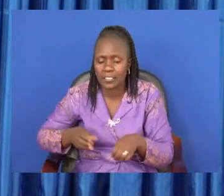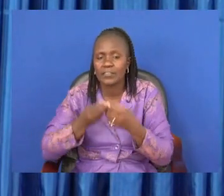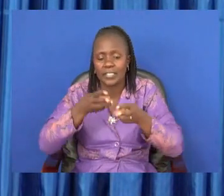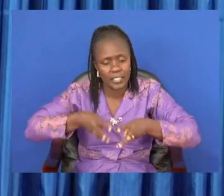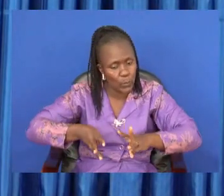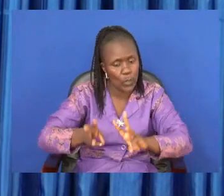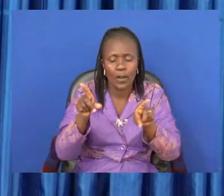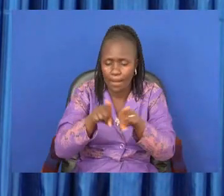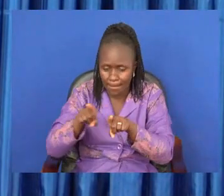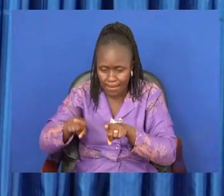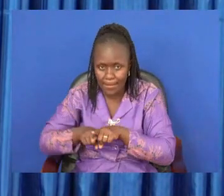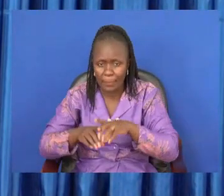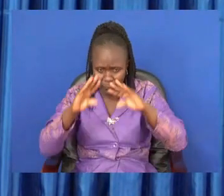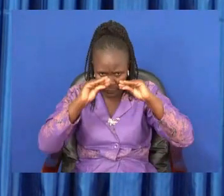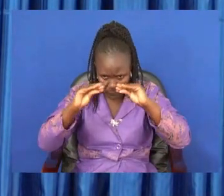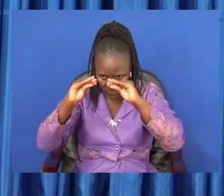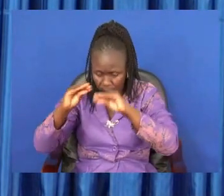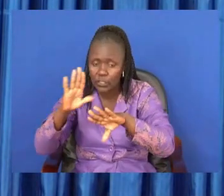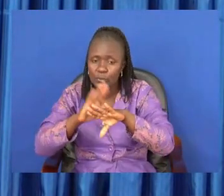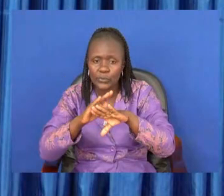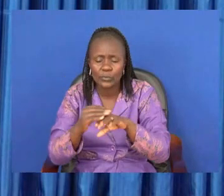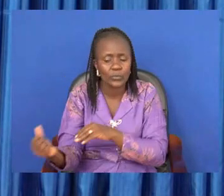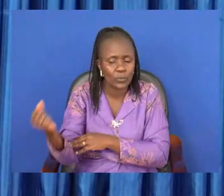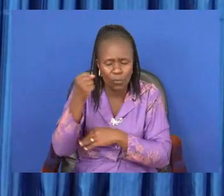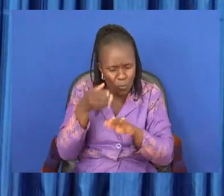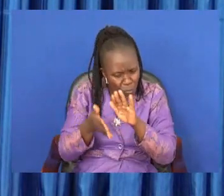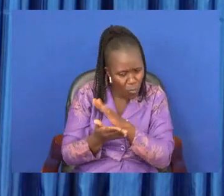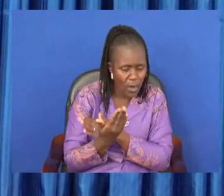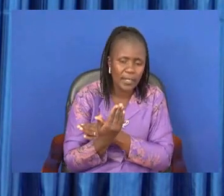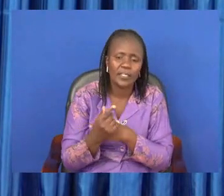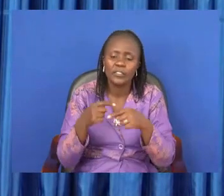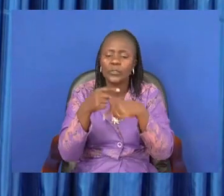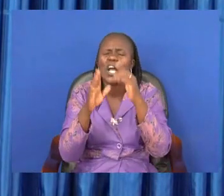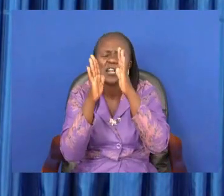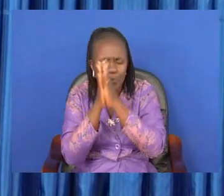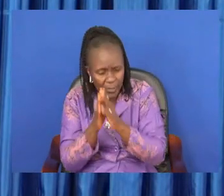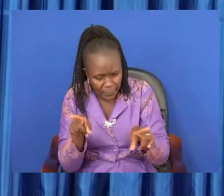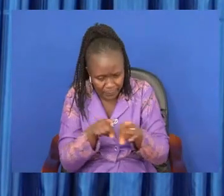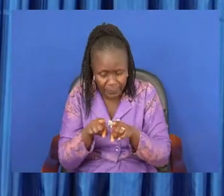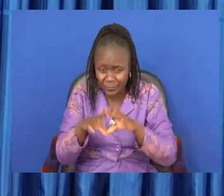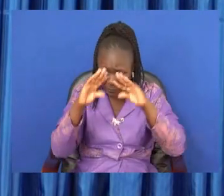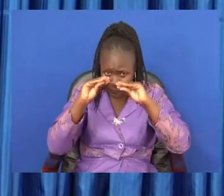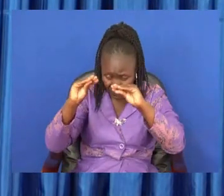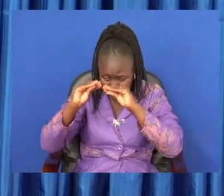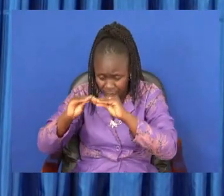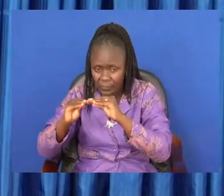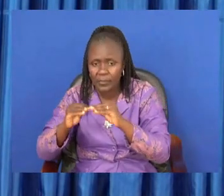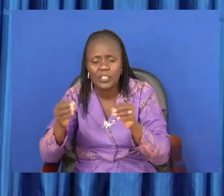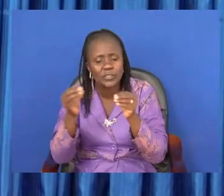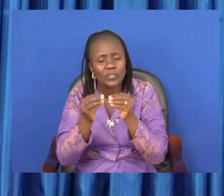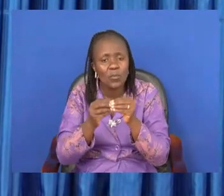also taught us that it is good to wake up early in the morning to go and pray. He also taught us how to